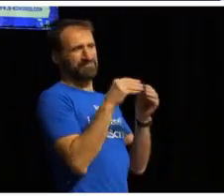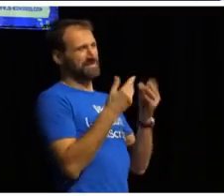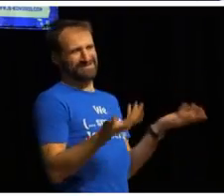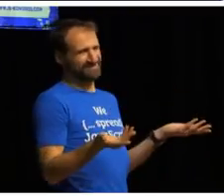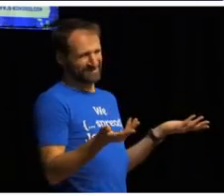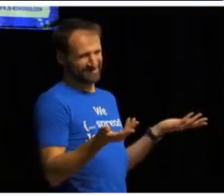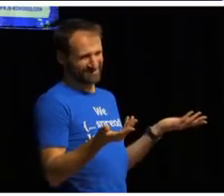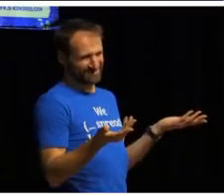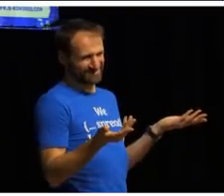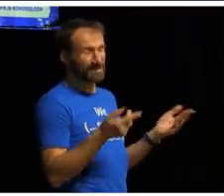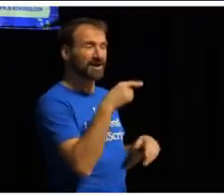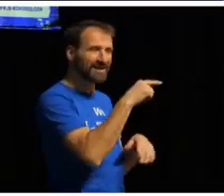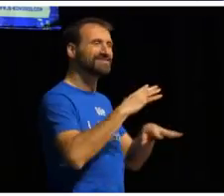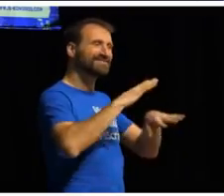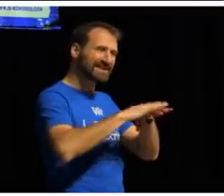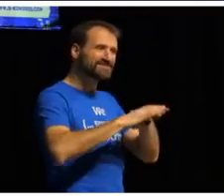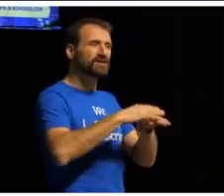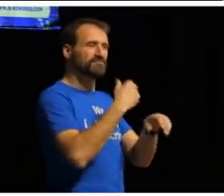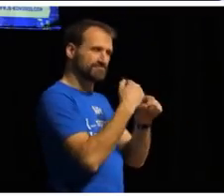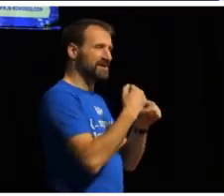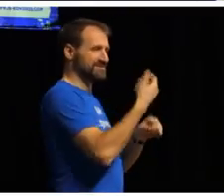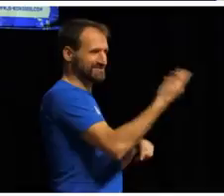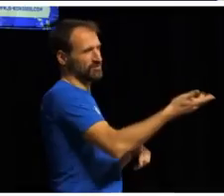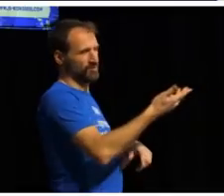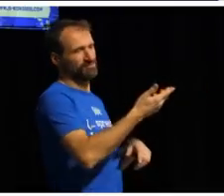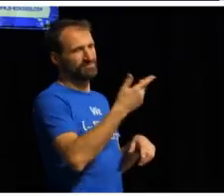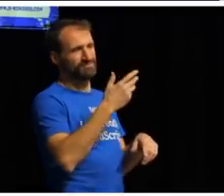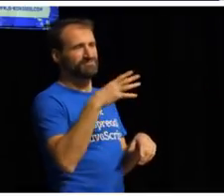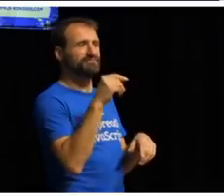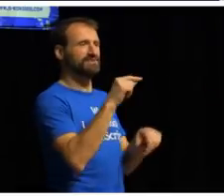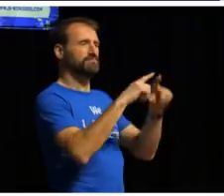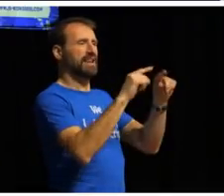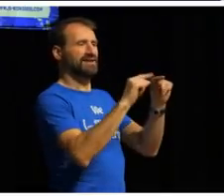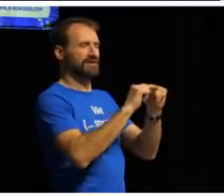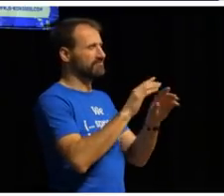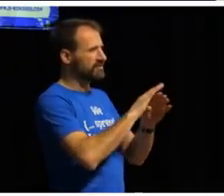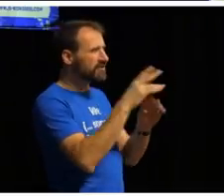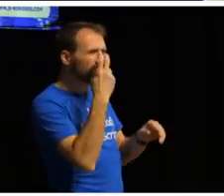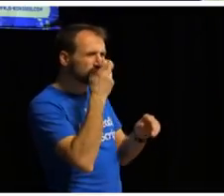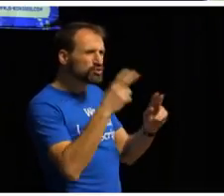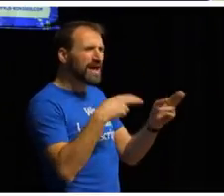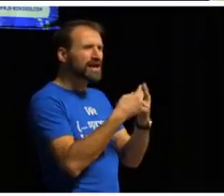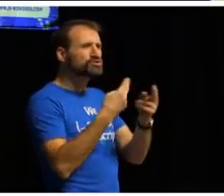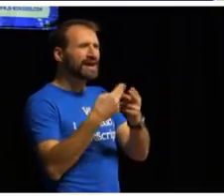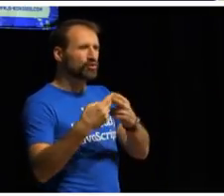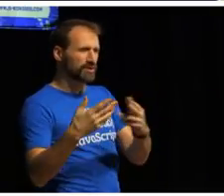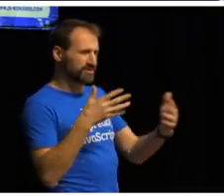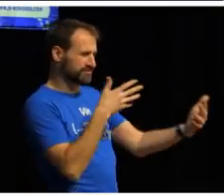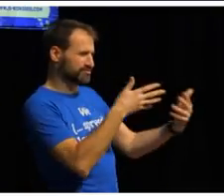network does with those pictures. Find an abstraction, but automatically. You just feed in the pictures.